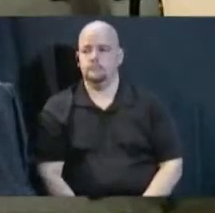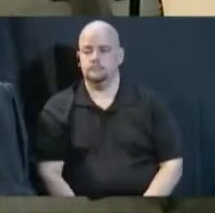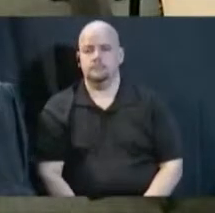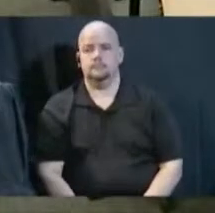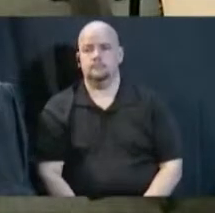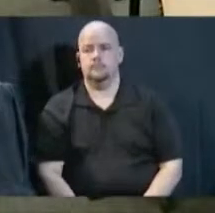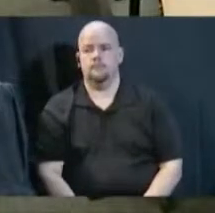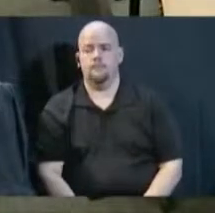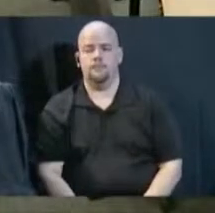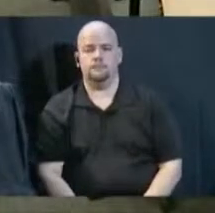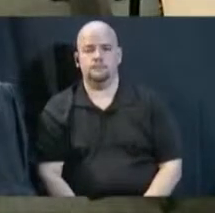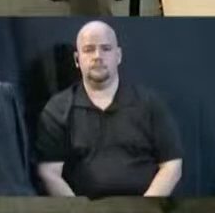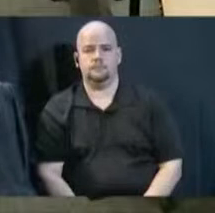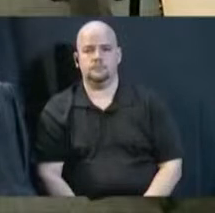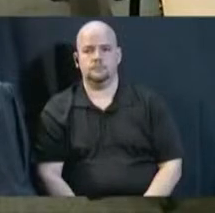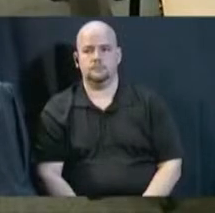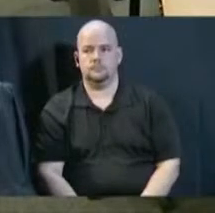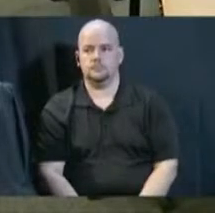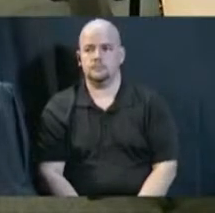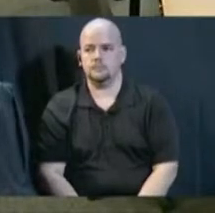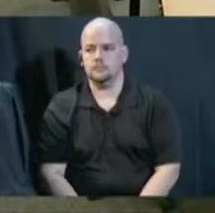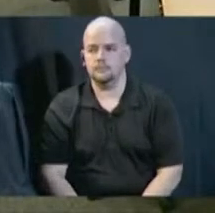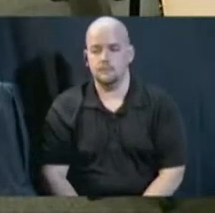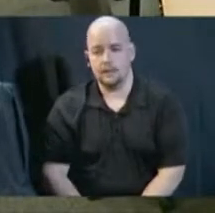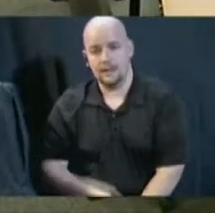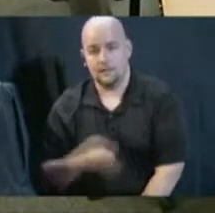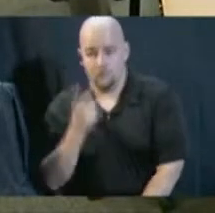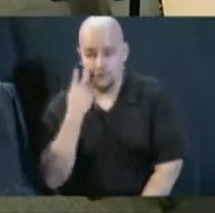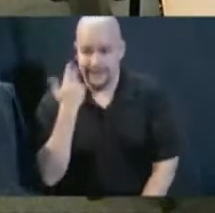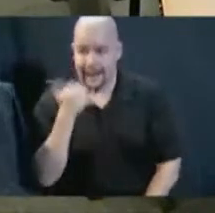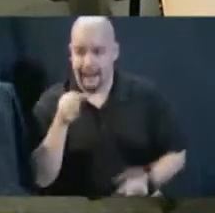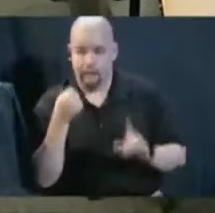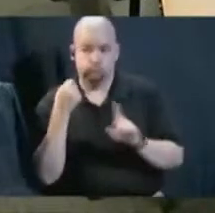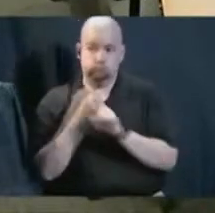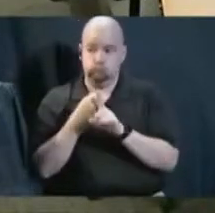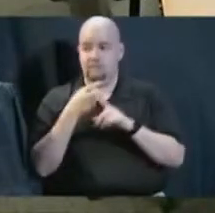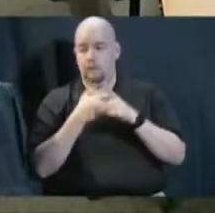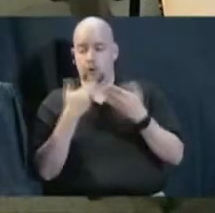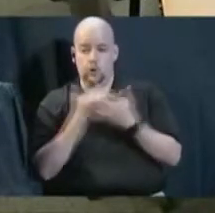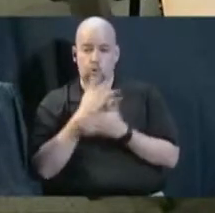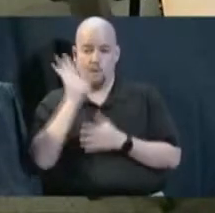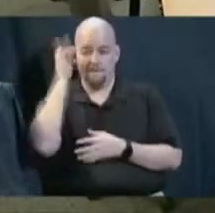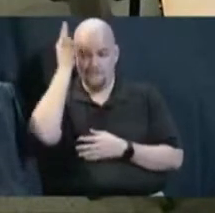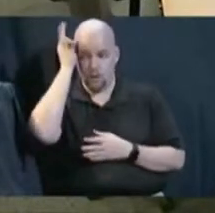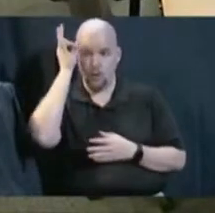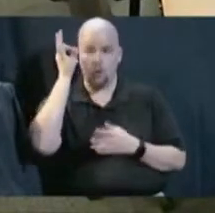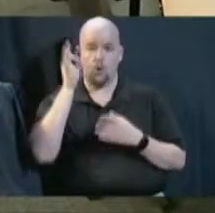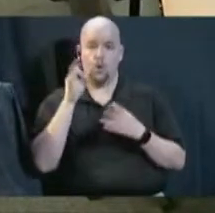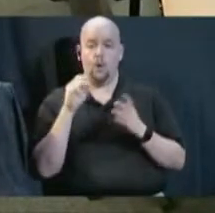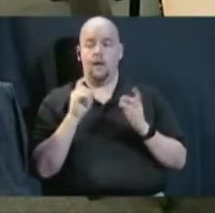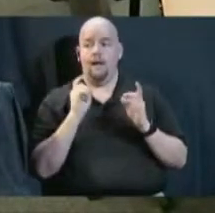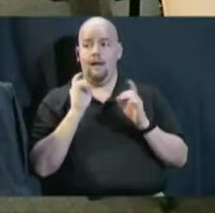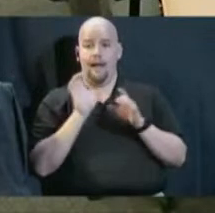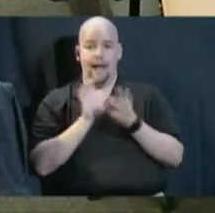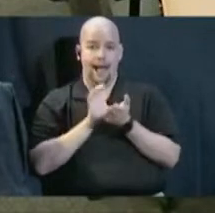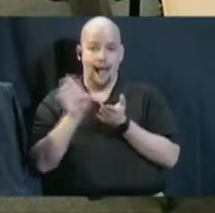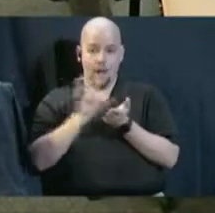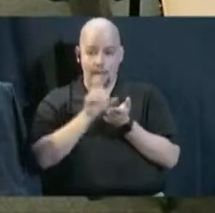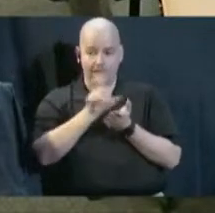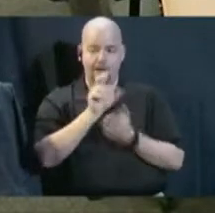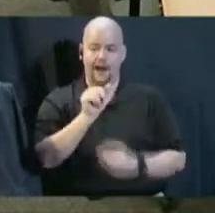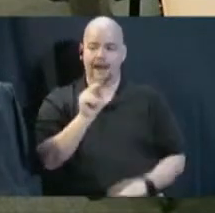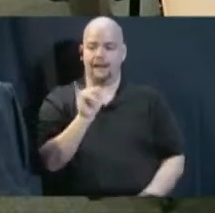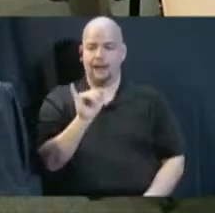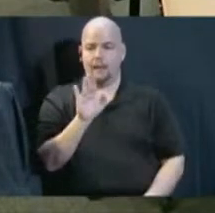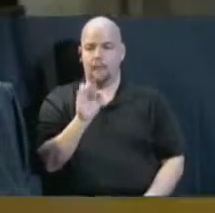Yeah. James, have you seen any impact yet from the new federal allocation for antibody